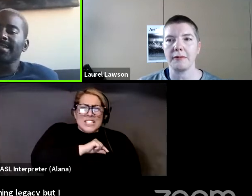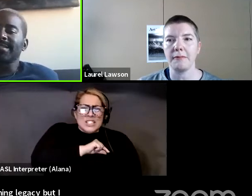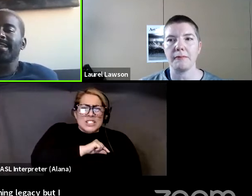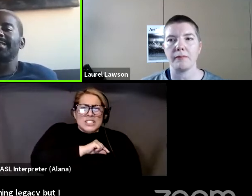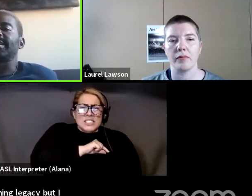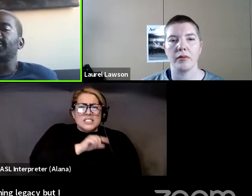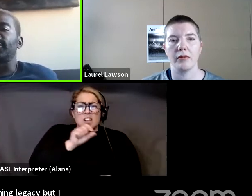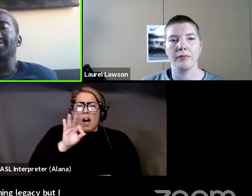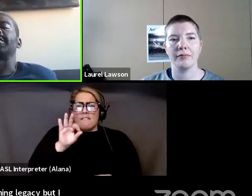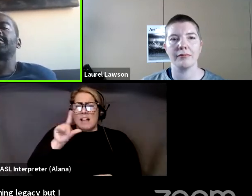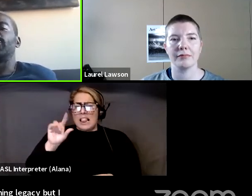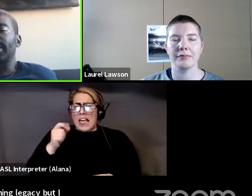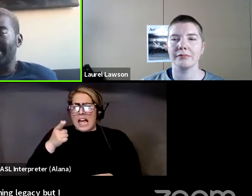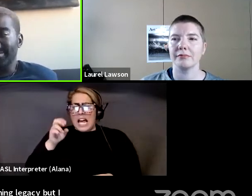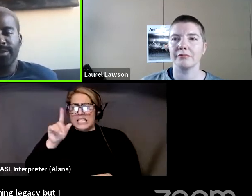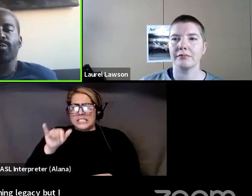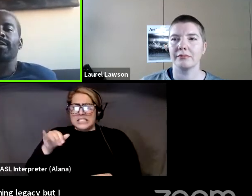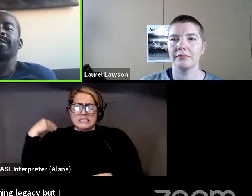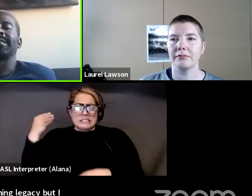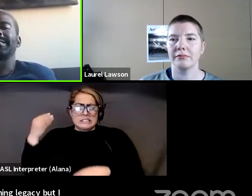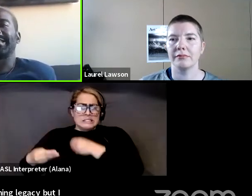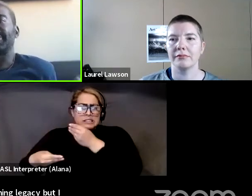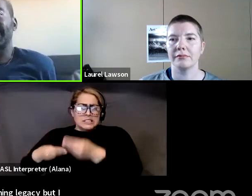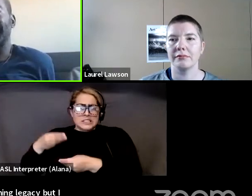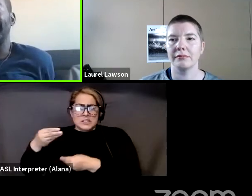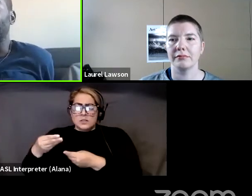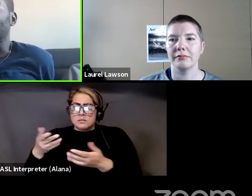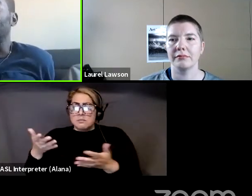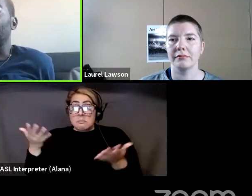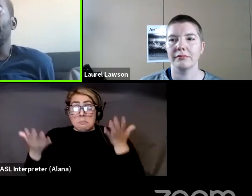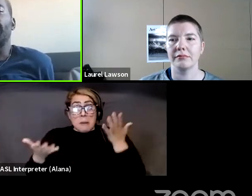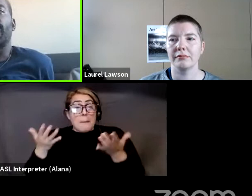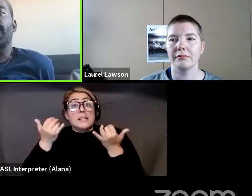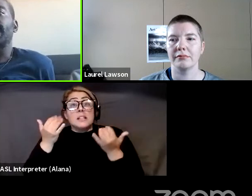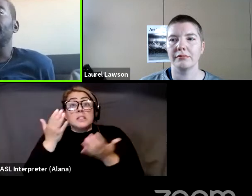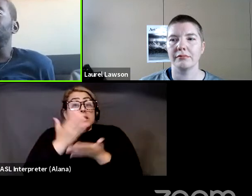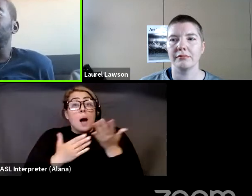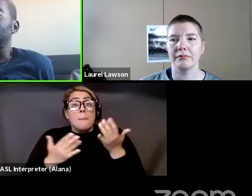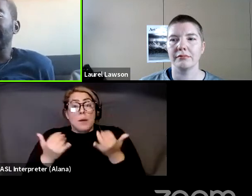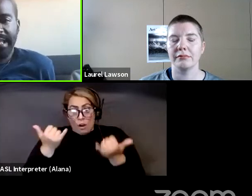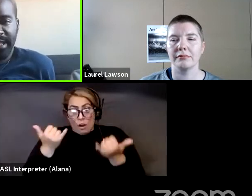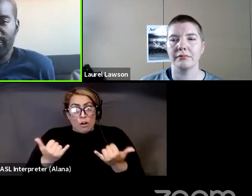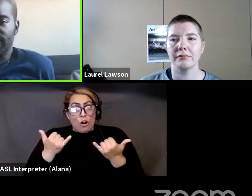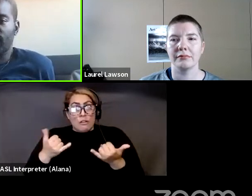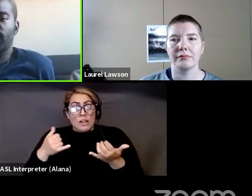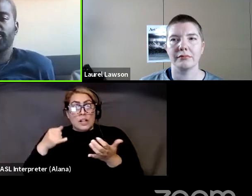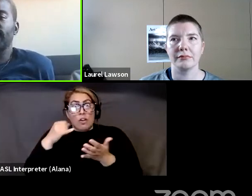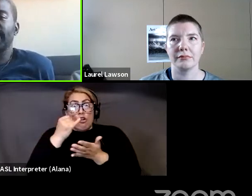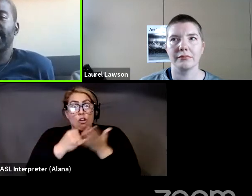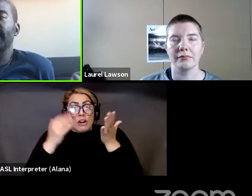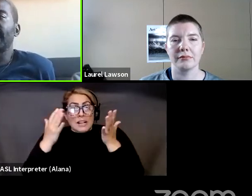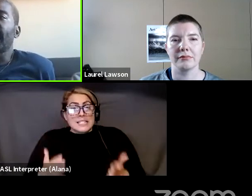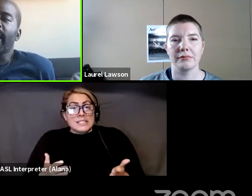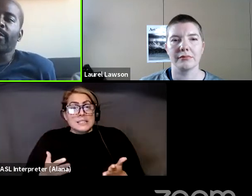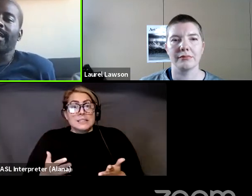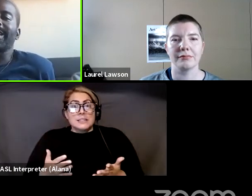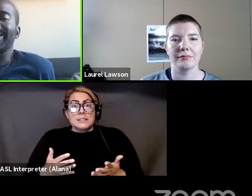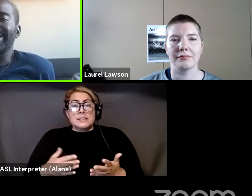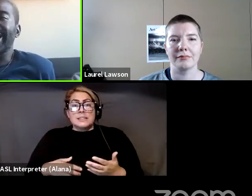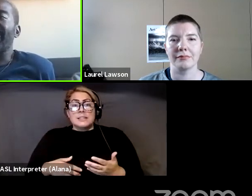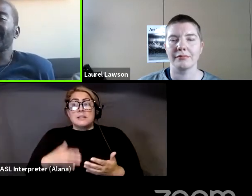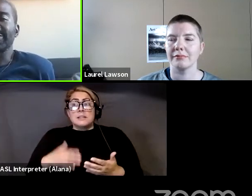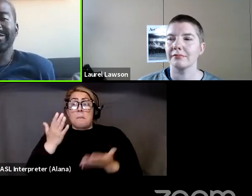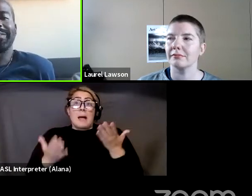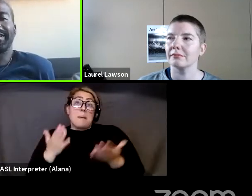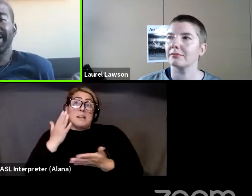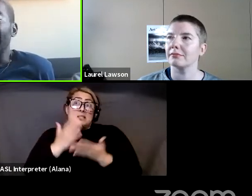of legacy. Like, what contemporaries, even, people who are 10 years older than me, how they